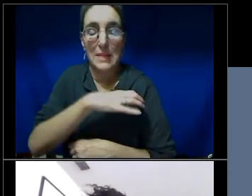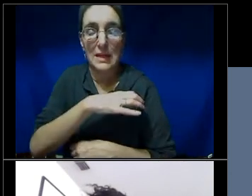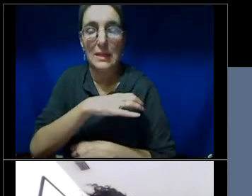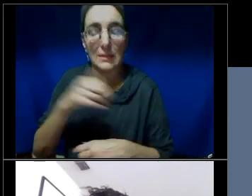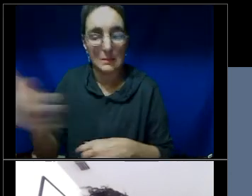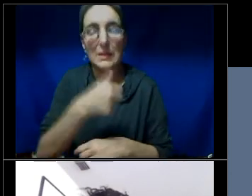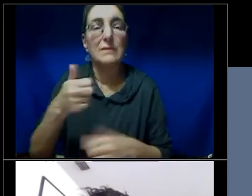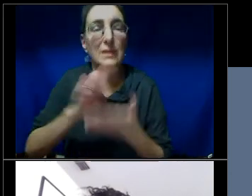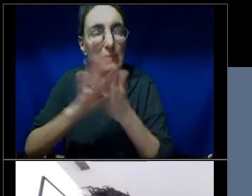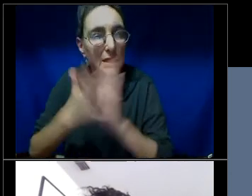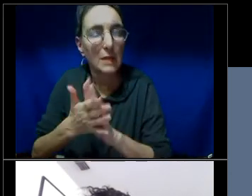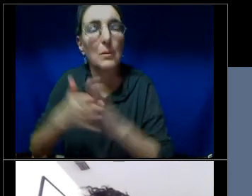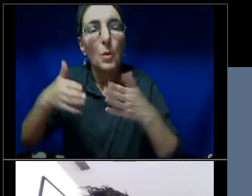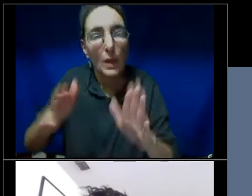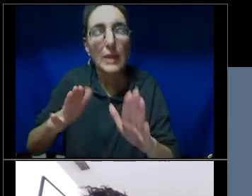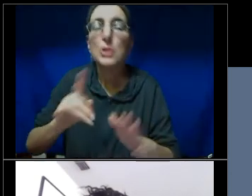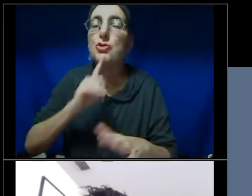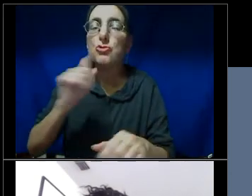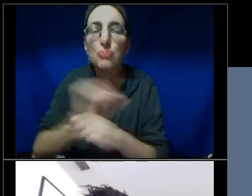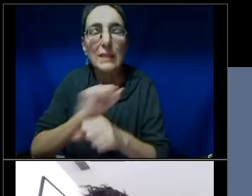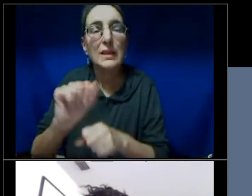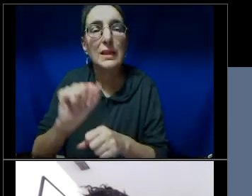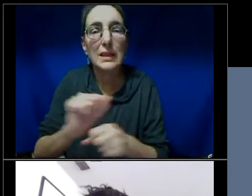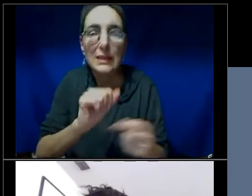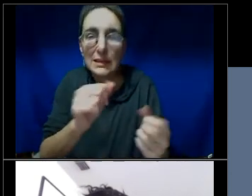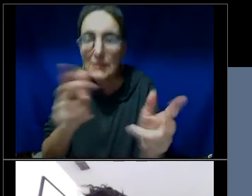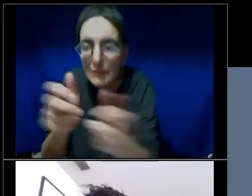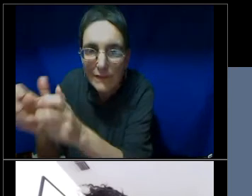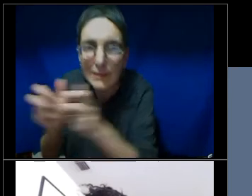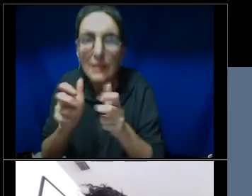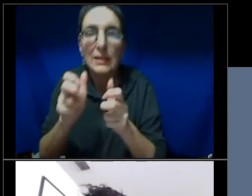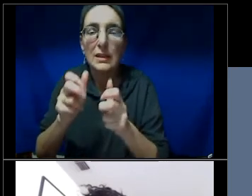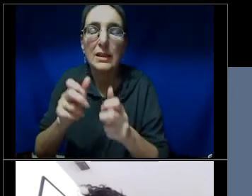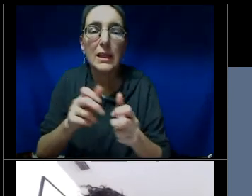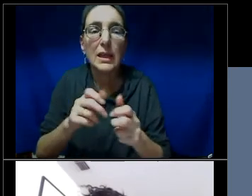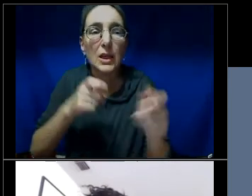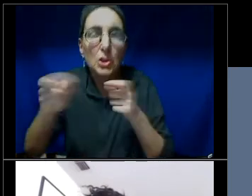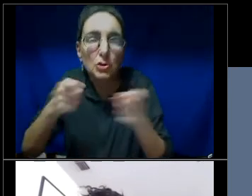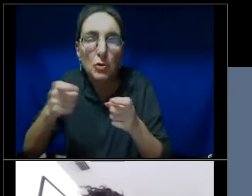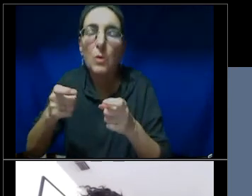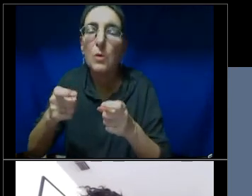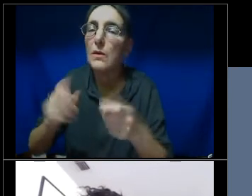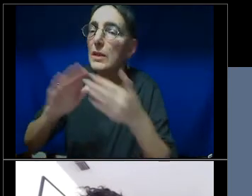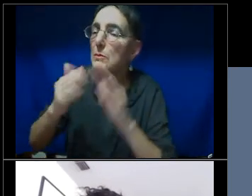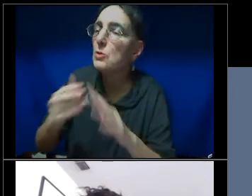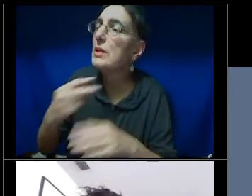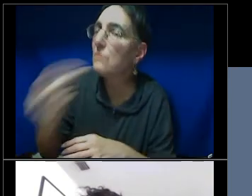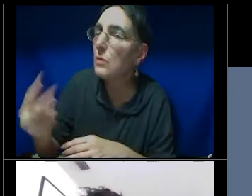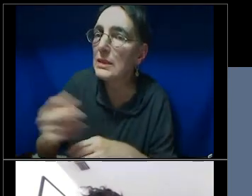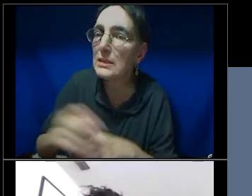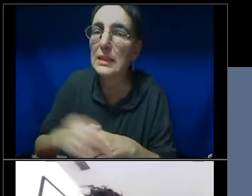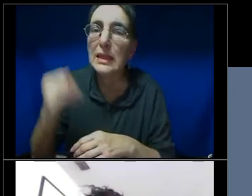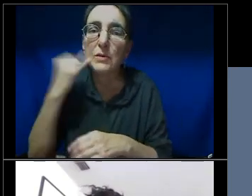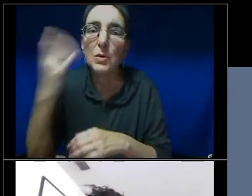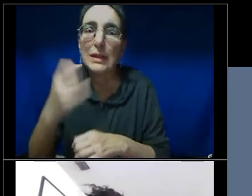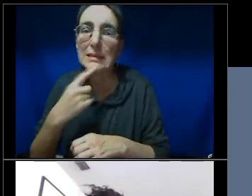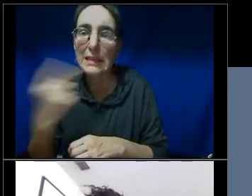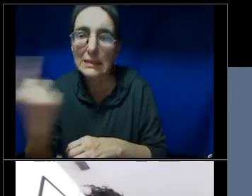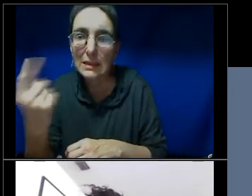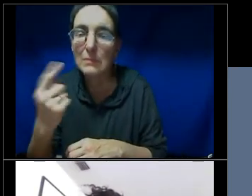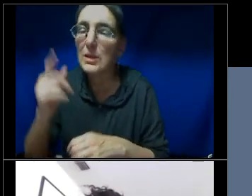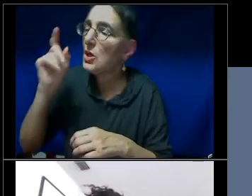to really actually siphon and control the community voices, right? Like, hey, if you're gonna say something you need, it has to be